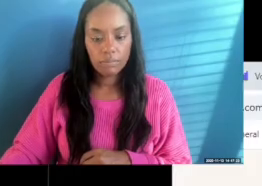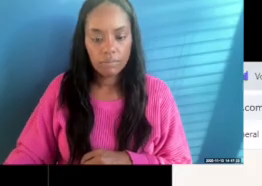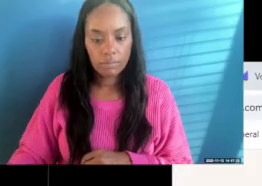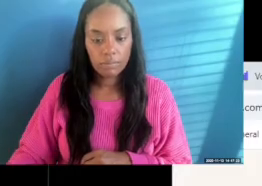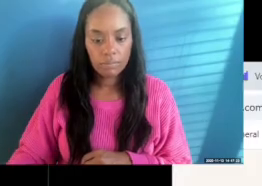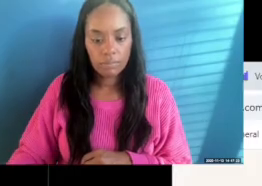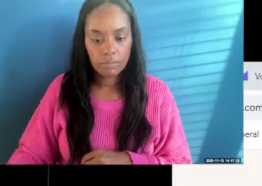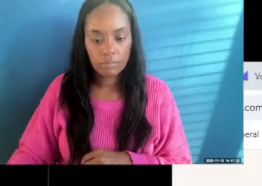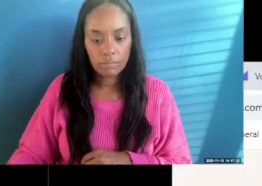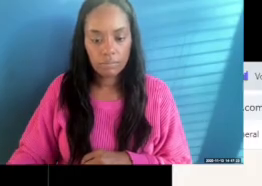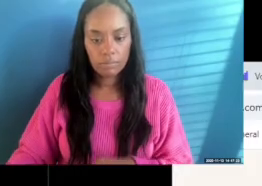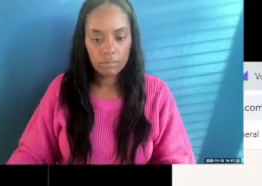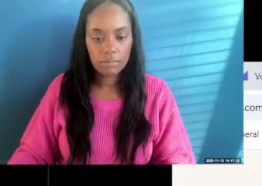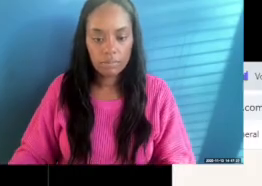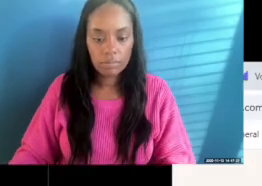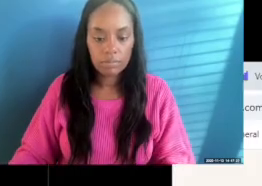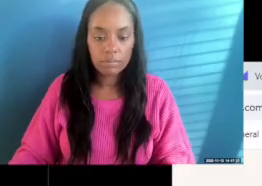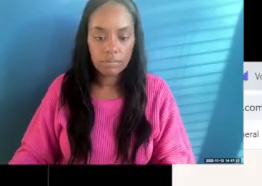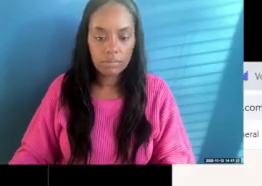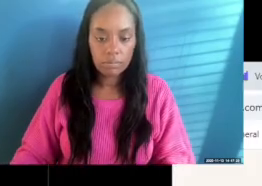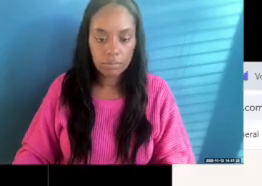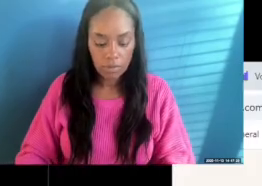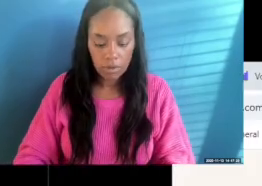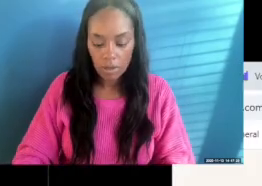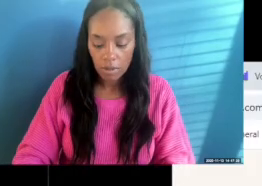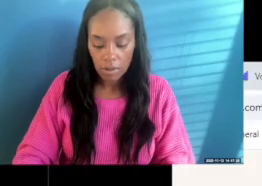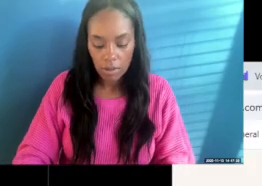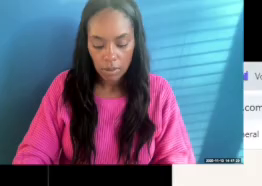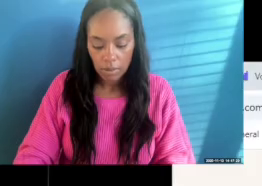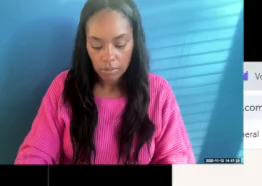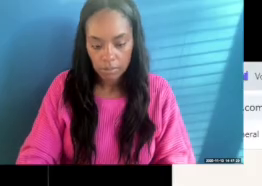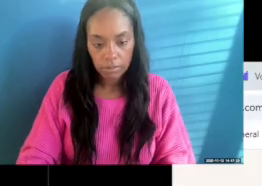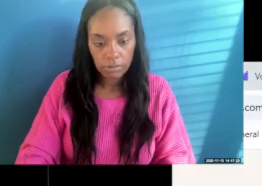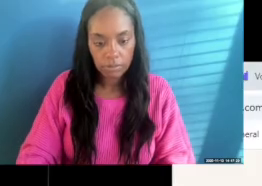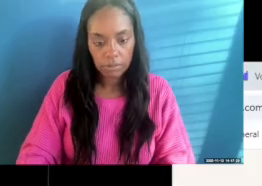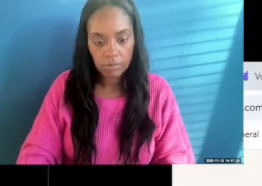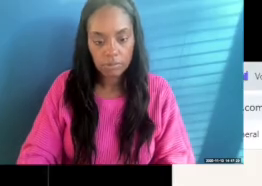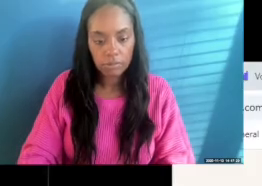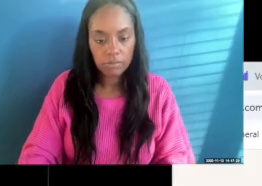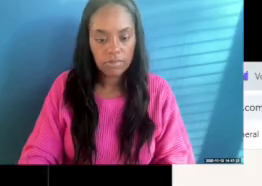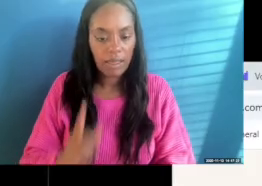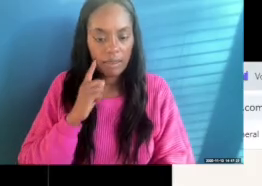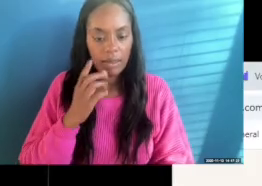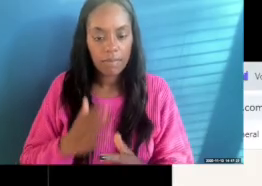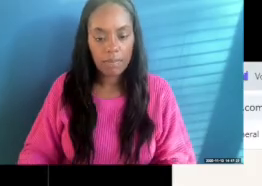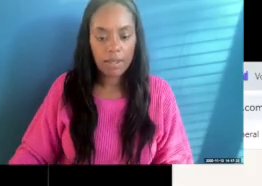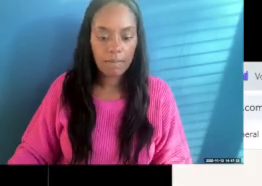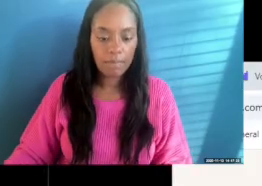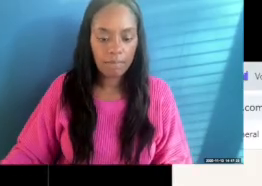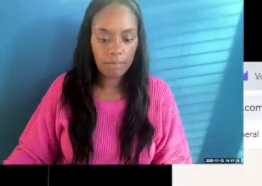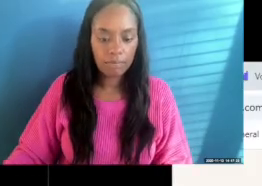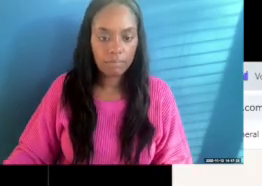new entrants and existing OEMs in 2B and 3. And I think now with legacy OEMs and some new entrants into the class 7 and